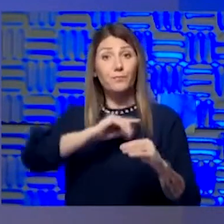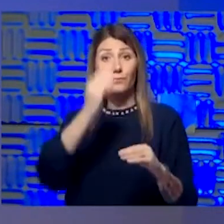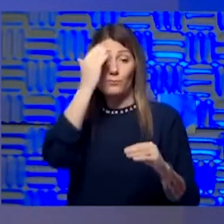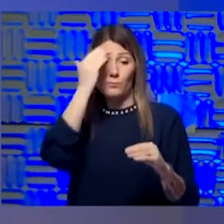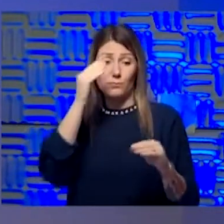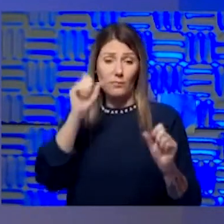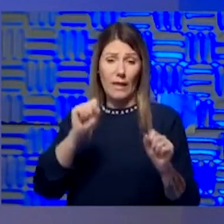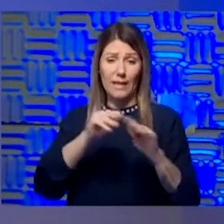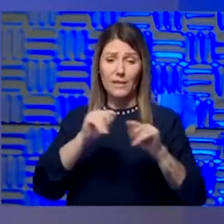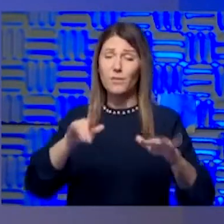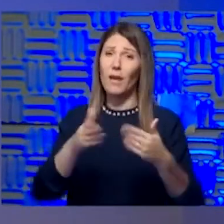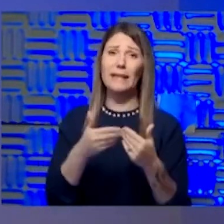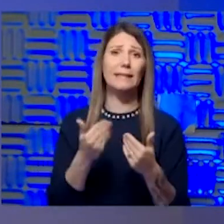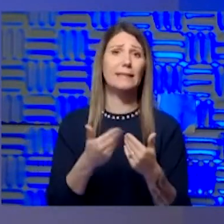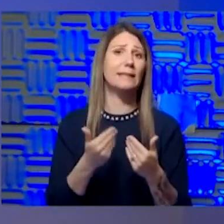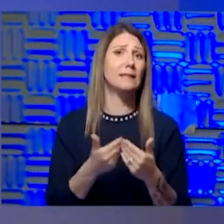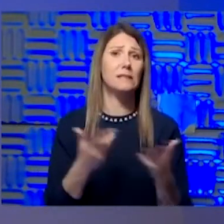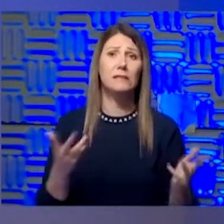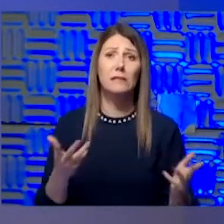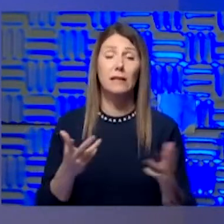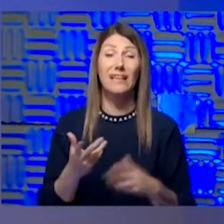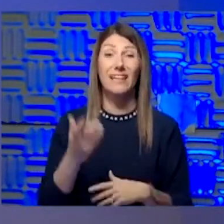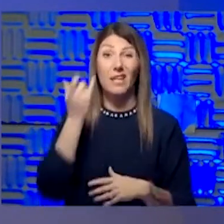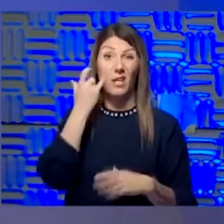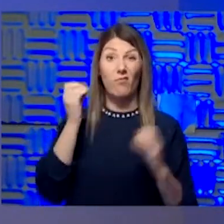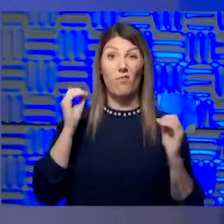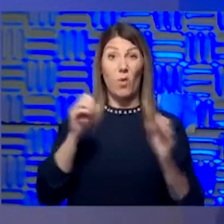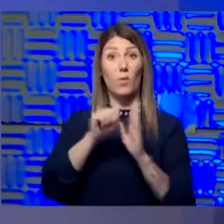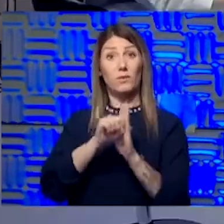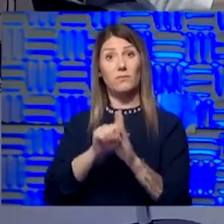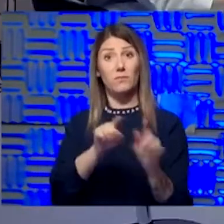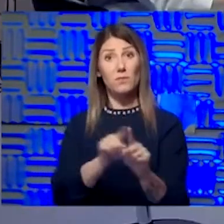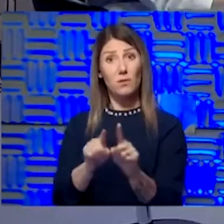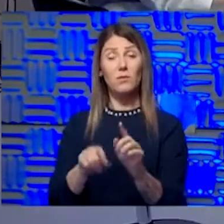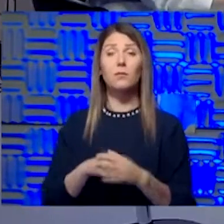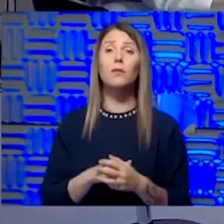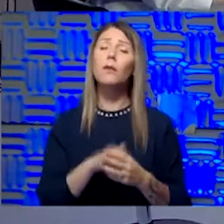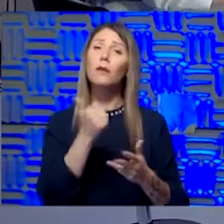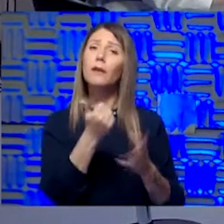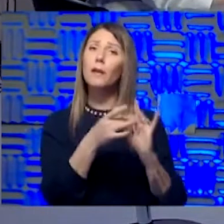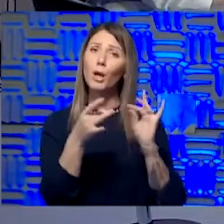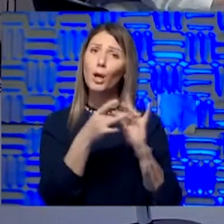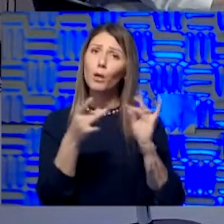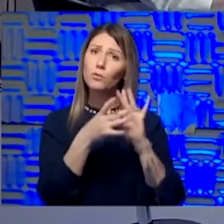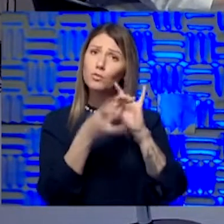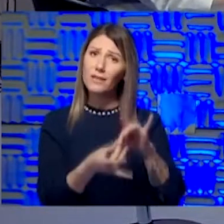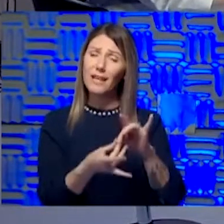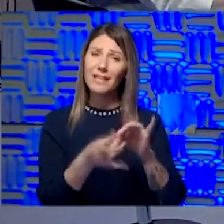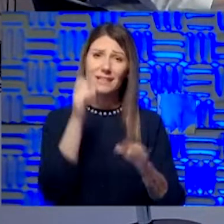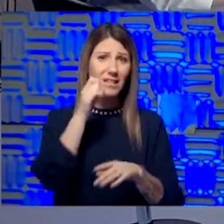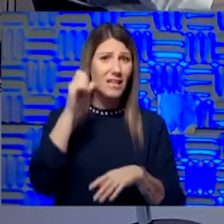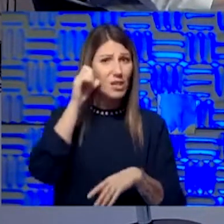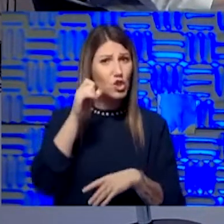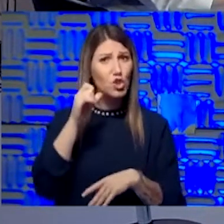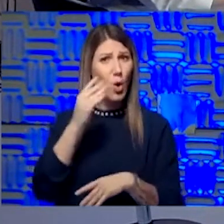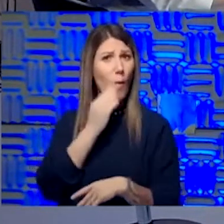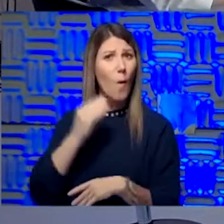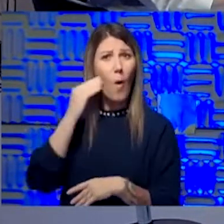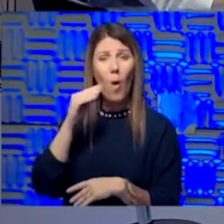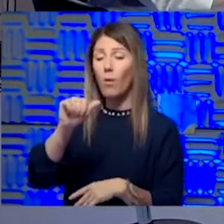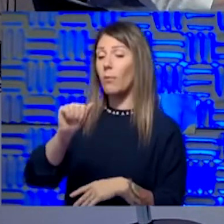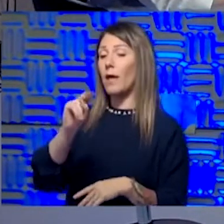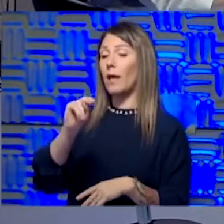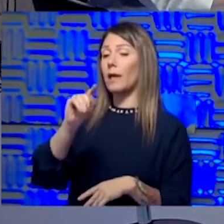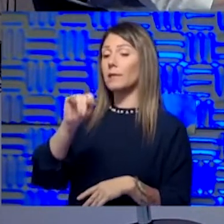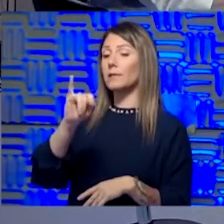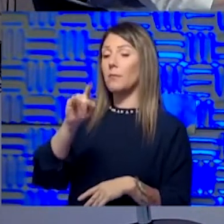can spread so easily, and even if you are asymptomatic. So that's the big. And any comments? I think yesterday you were talking about a home antibody test is going to be out pretty soon